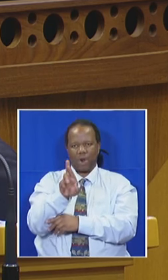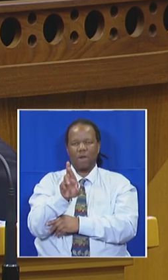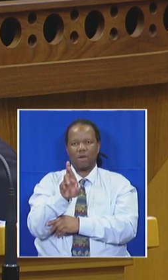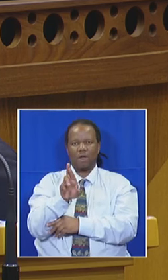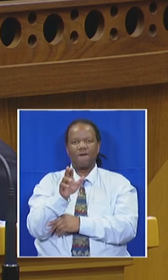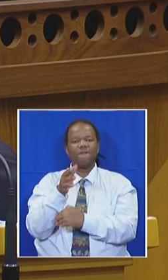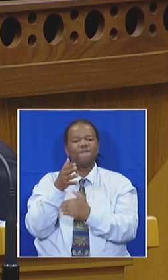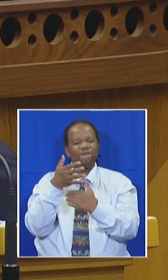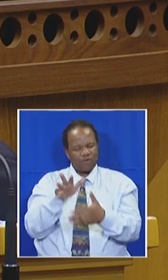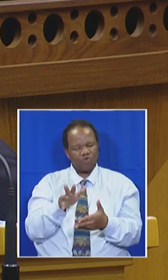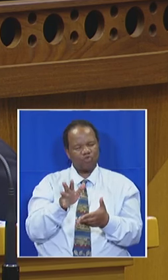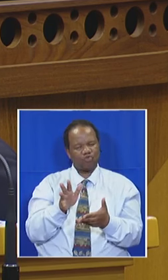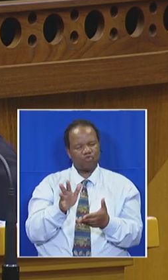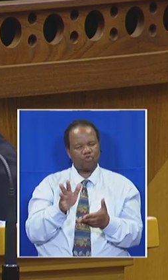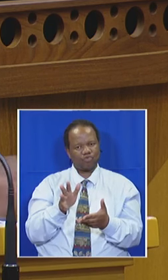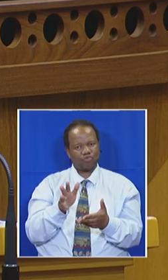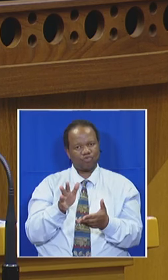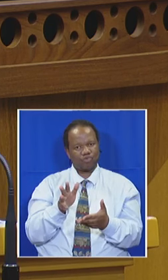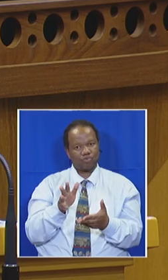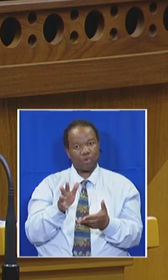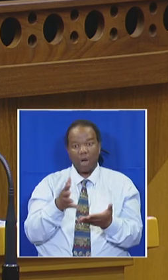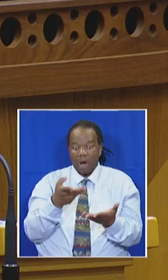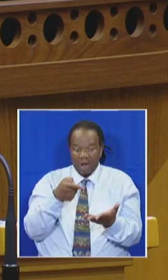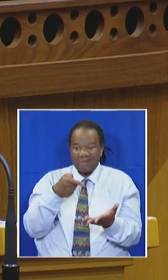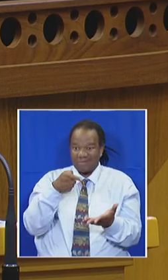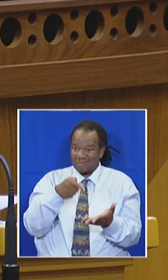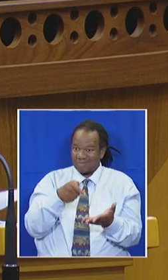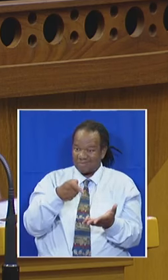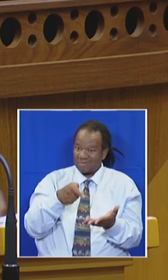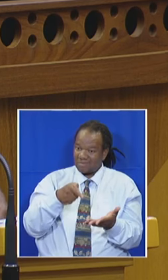within government baselines to support higher education.